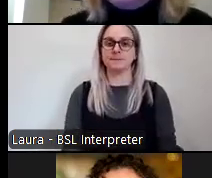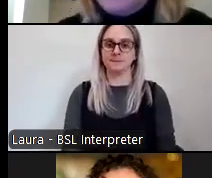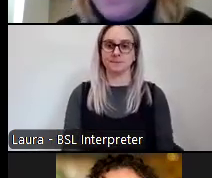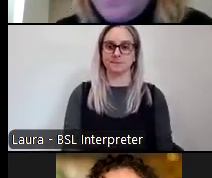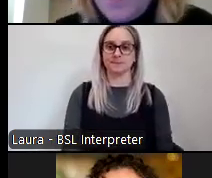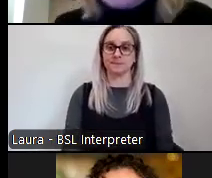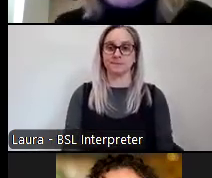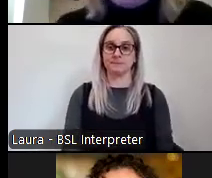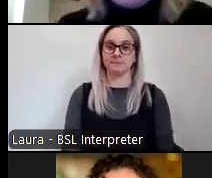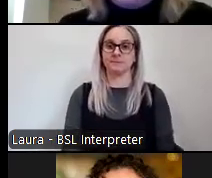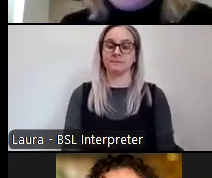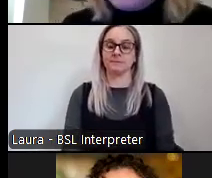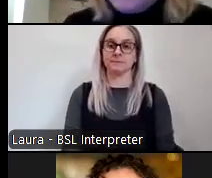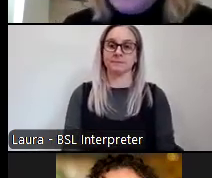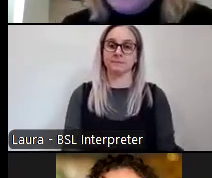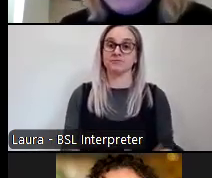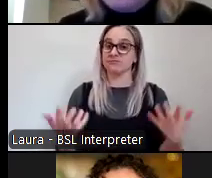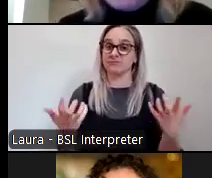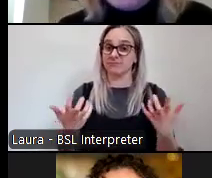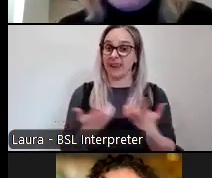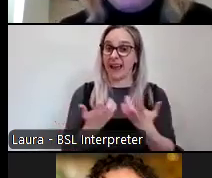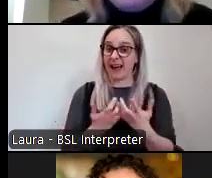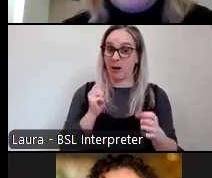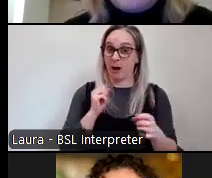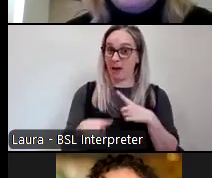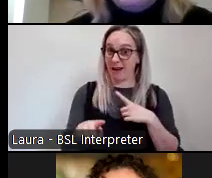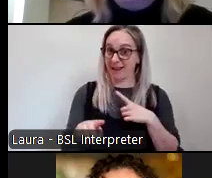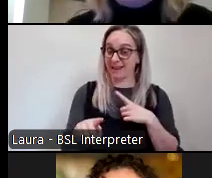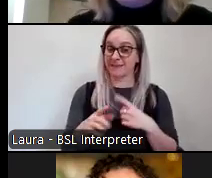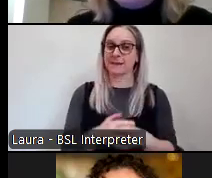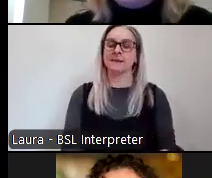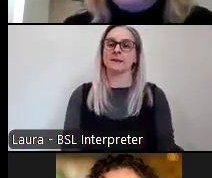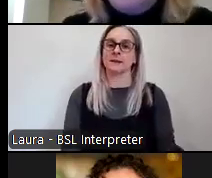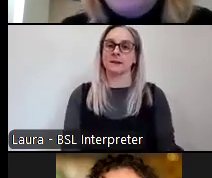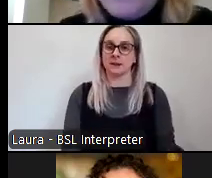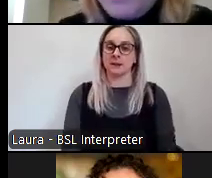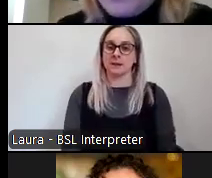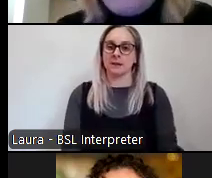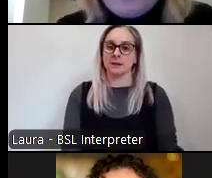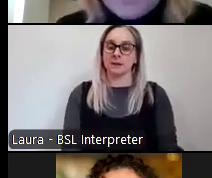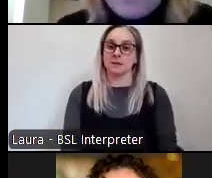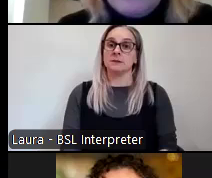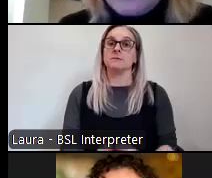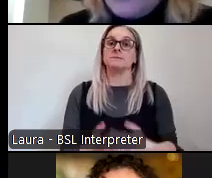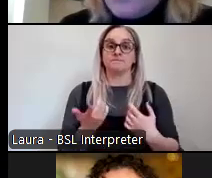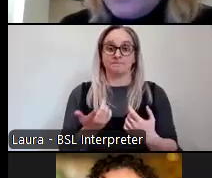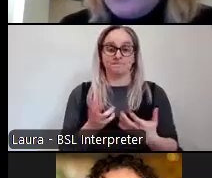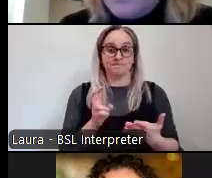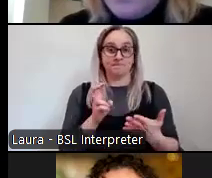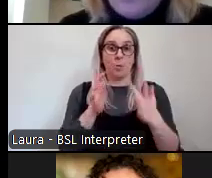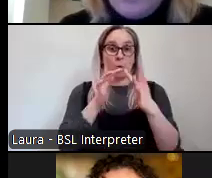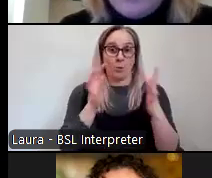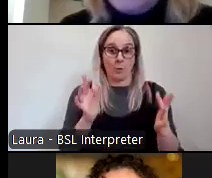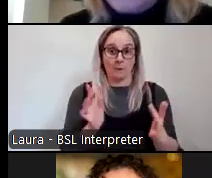Okay, so in terms of how to apply, making your application, you register for an account on